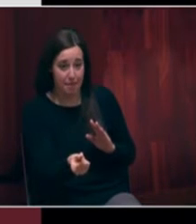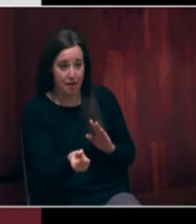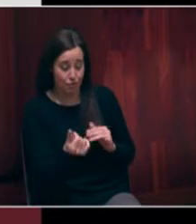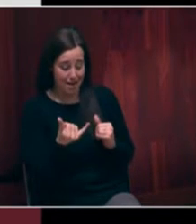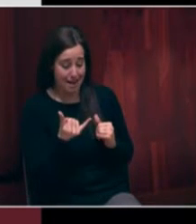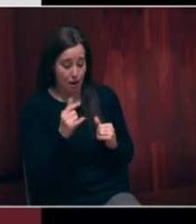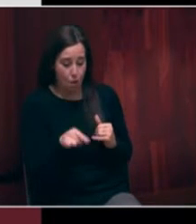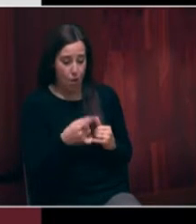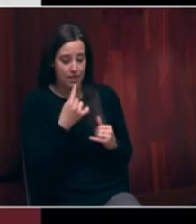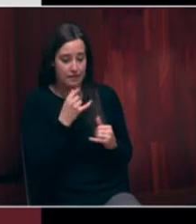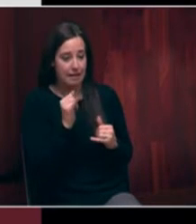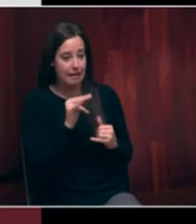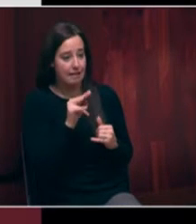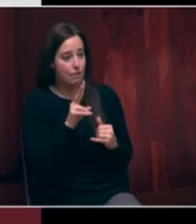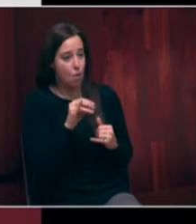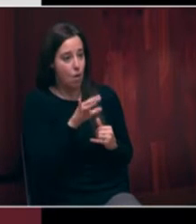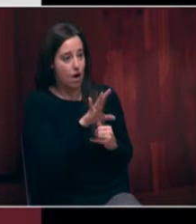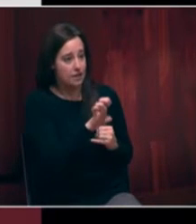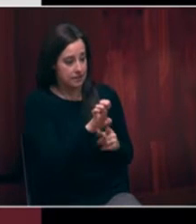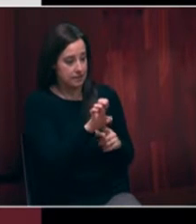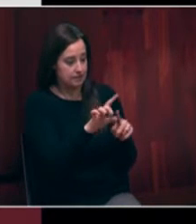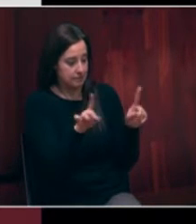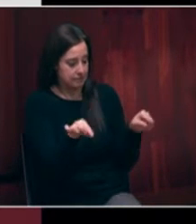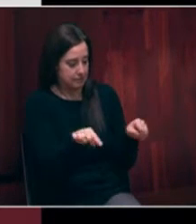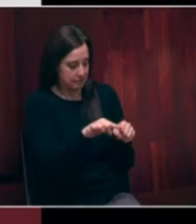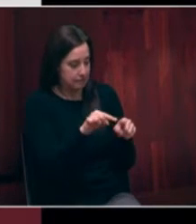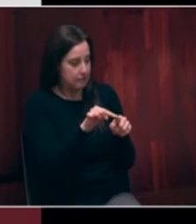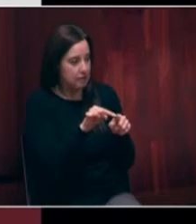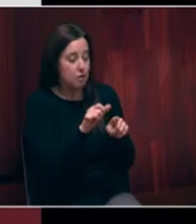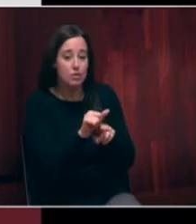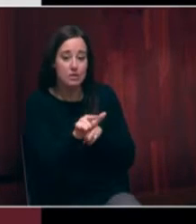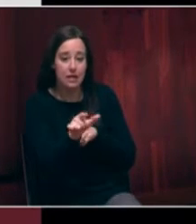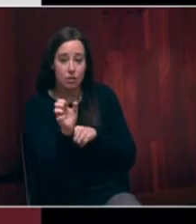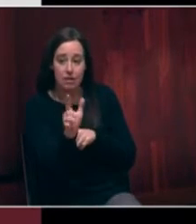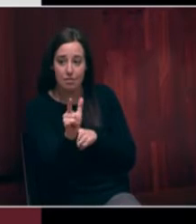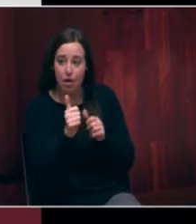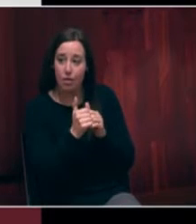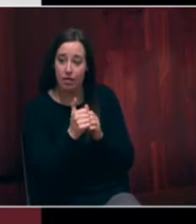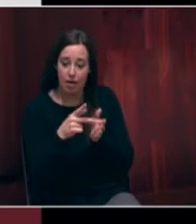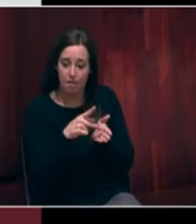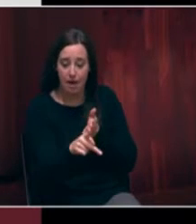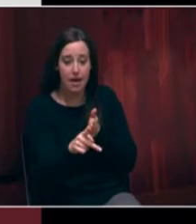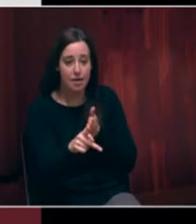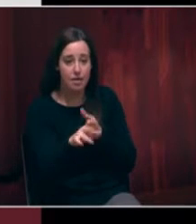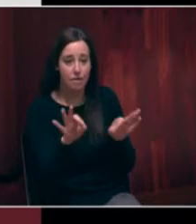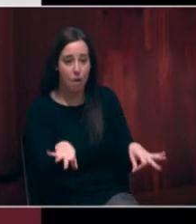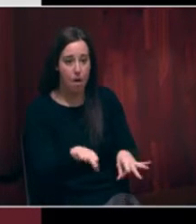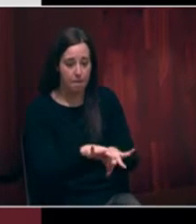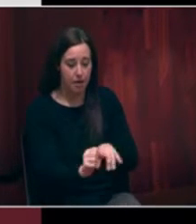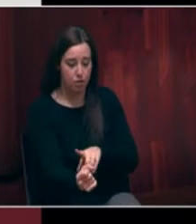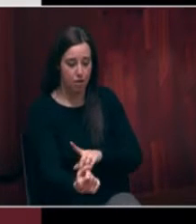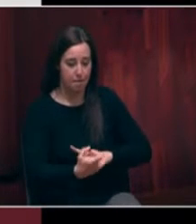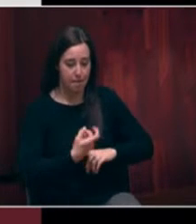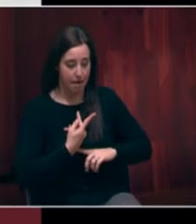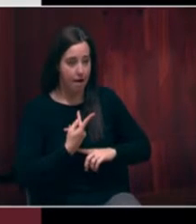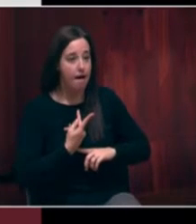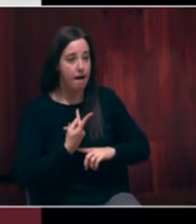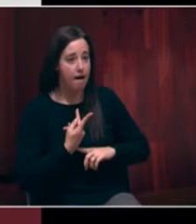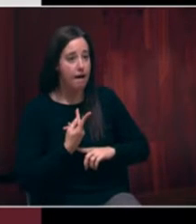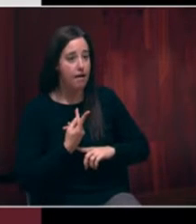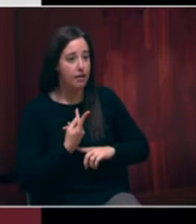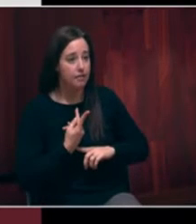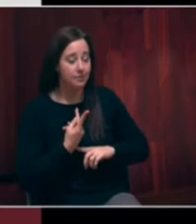invoice. We'll send you an email with that payment form, right? You'll send it back to us currently. As soon as we can get the credit